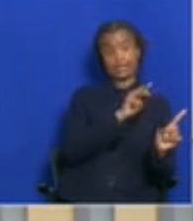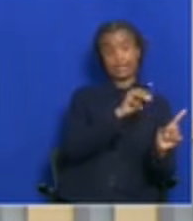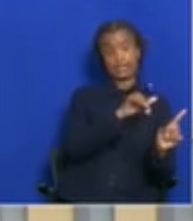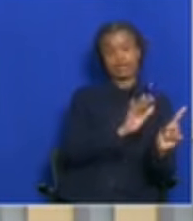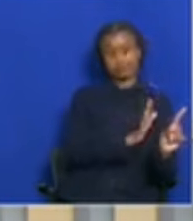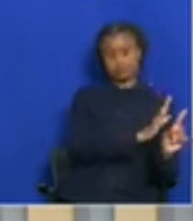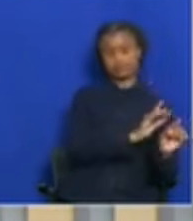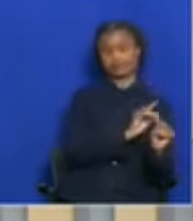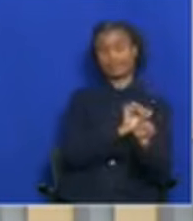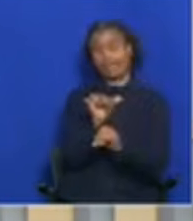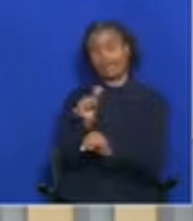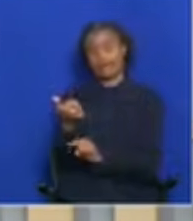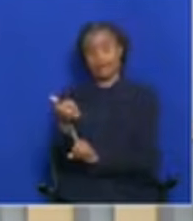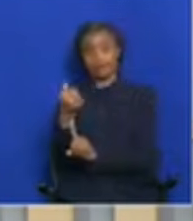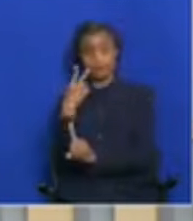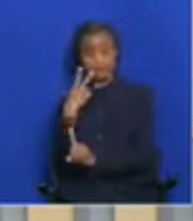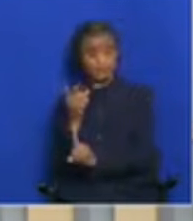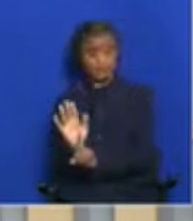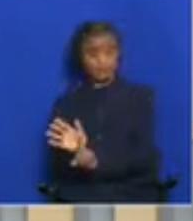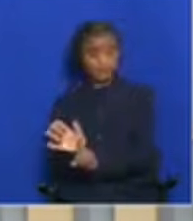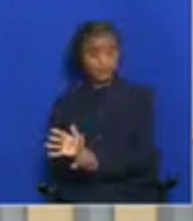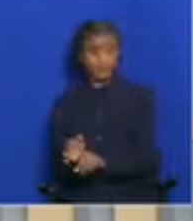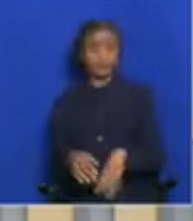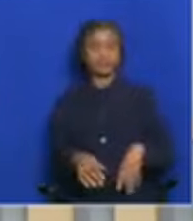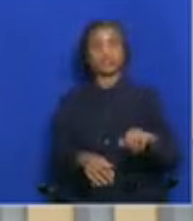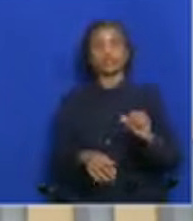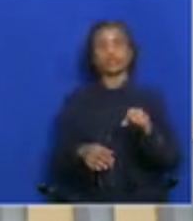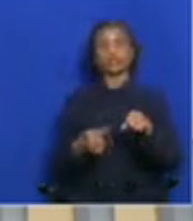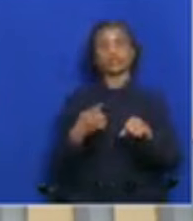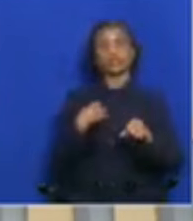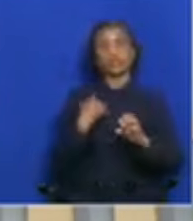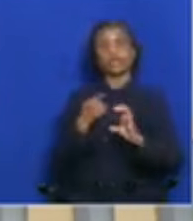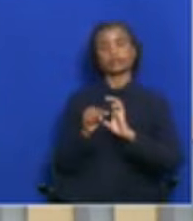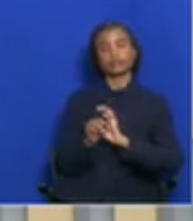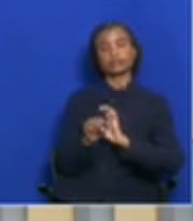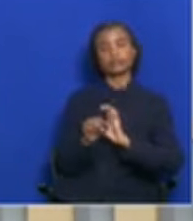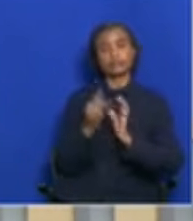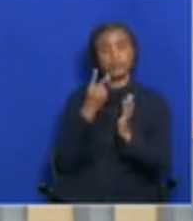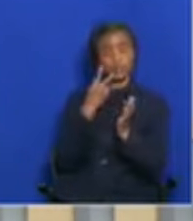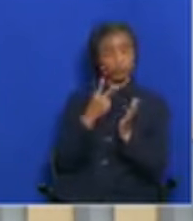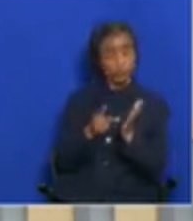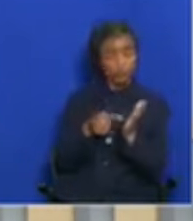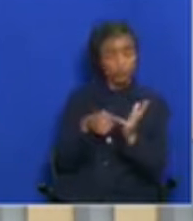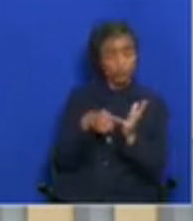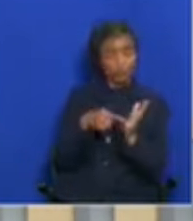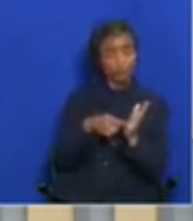I saw the one that I sent that wasn't signed on the 3rd of June. And then